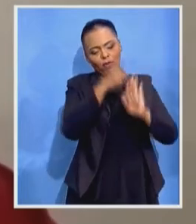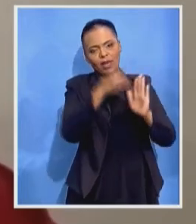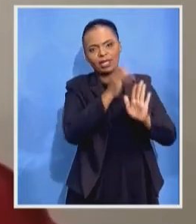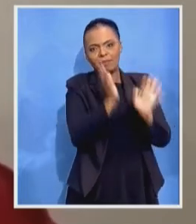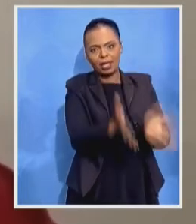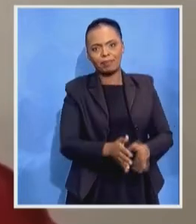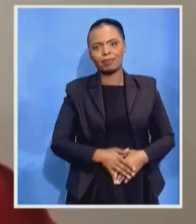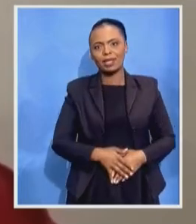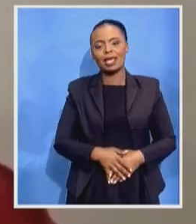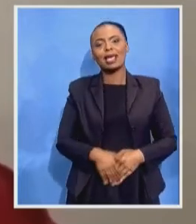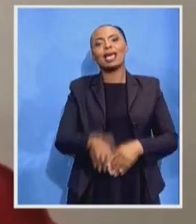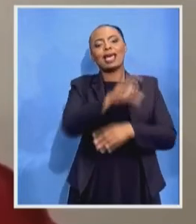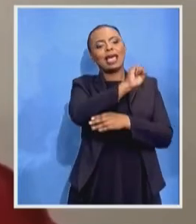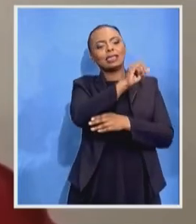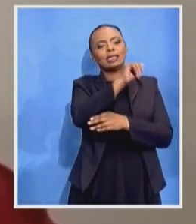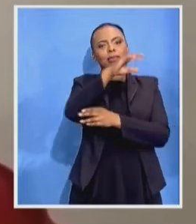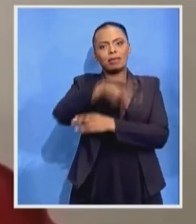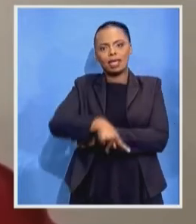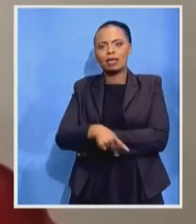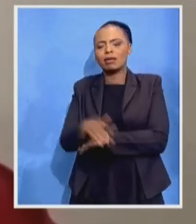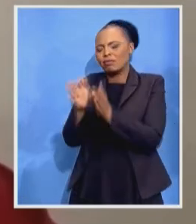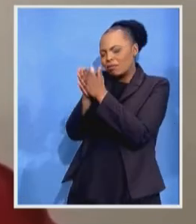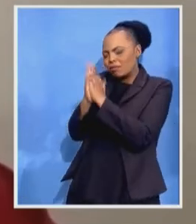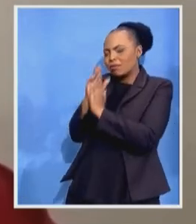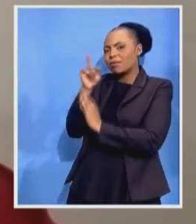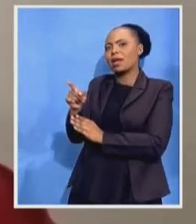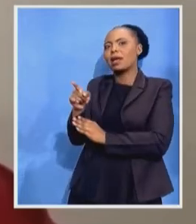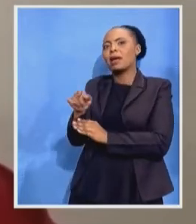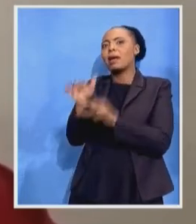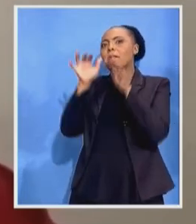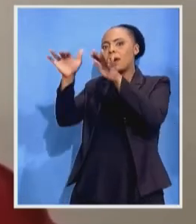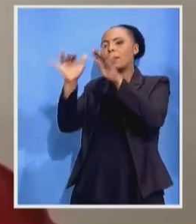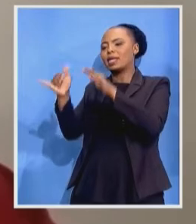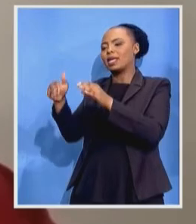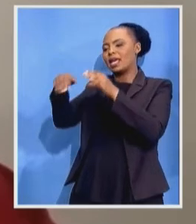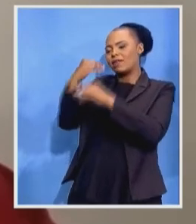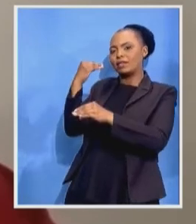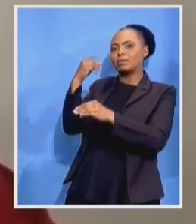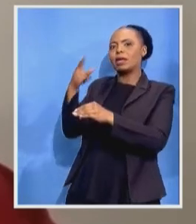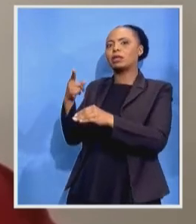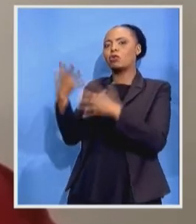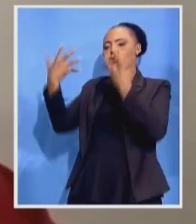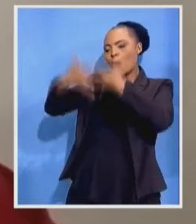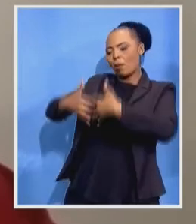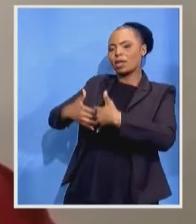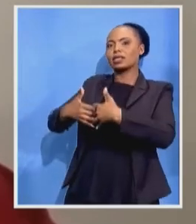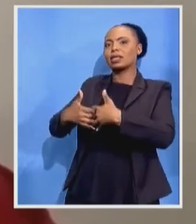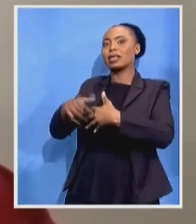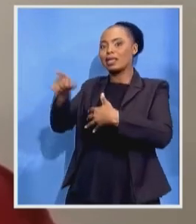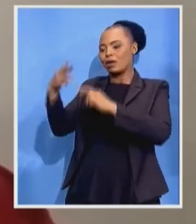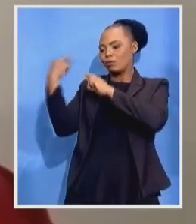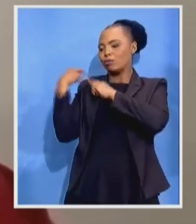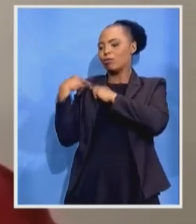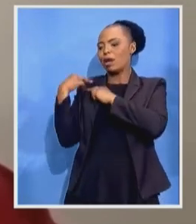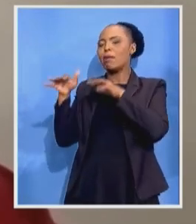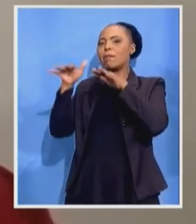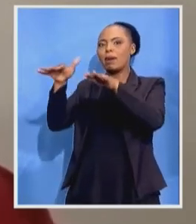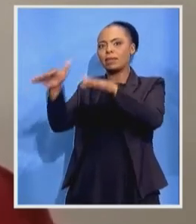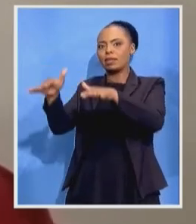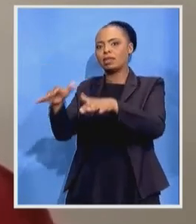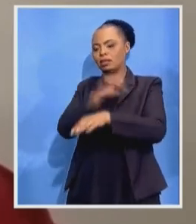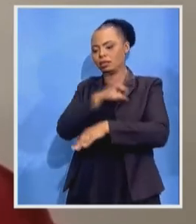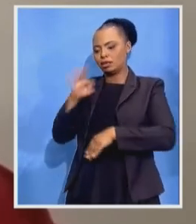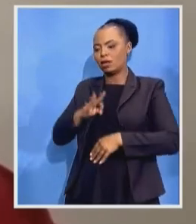investment corporations, which is work handling public sector workers' pension funds, to invest into